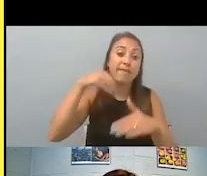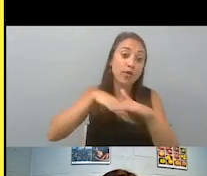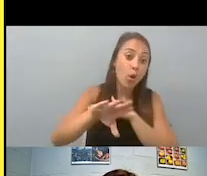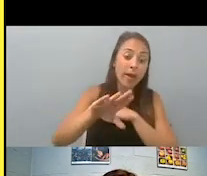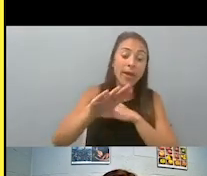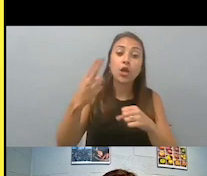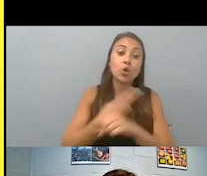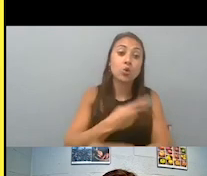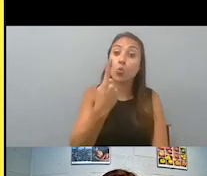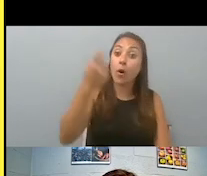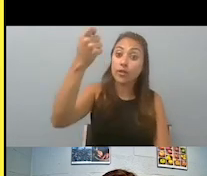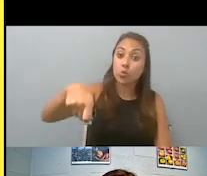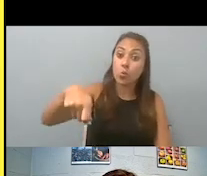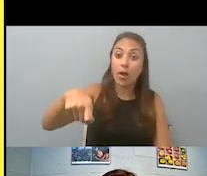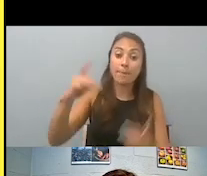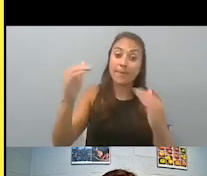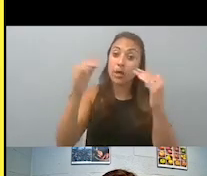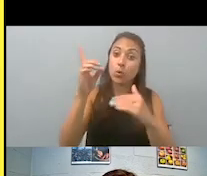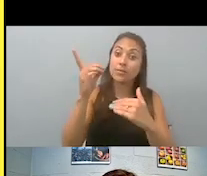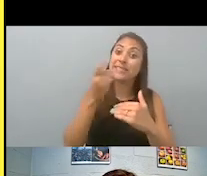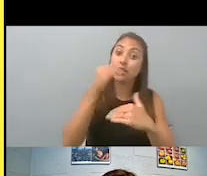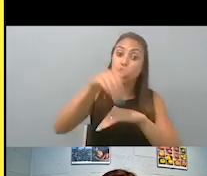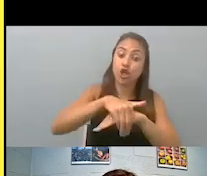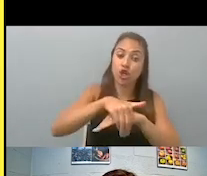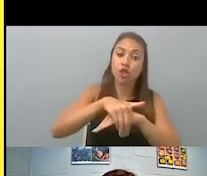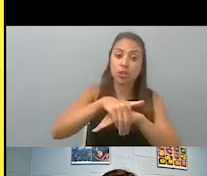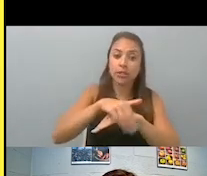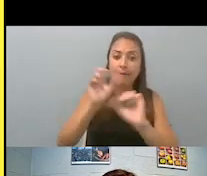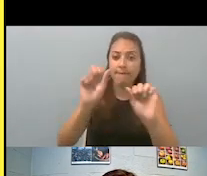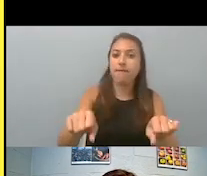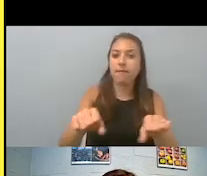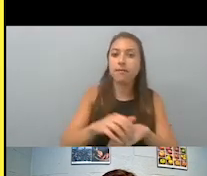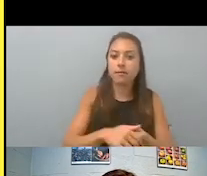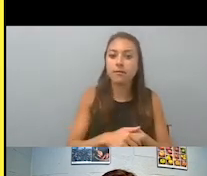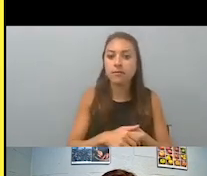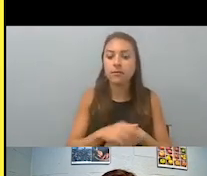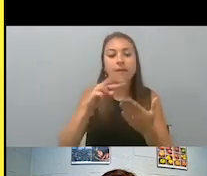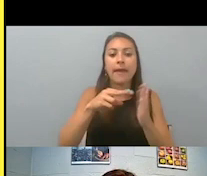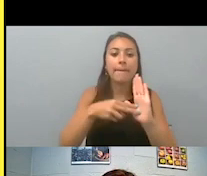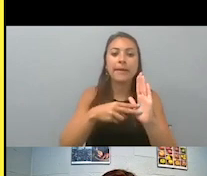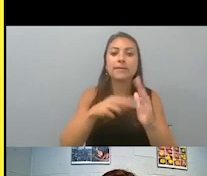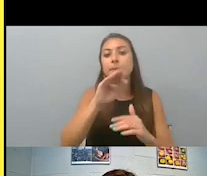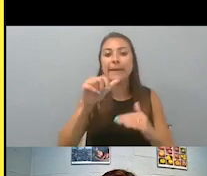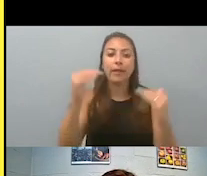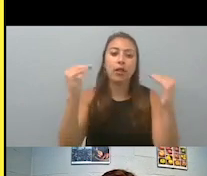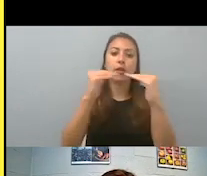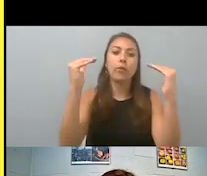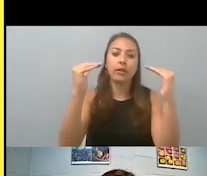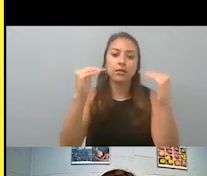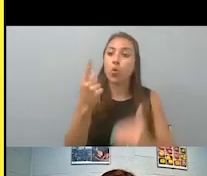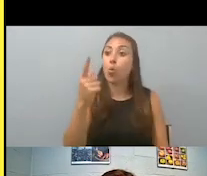one swipe for dinner and get a meal combo at any of these retail units, we refer to that as a meal equivalency. So